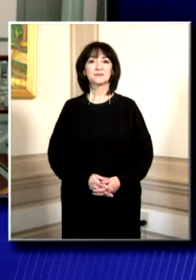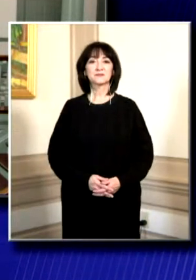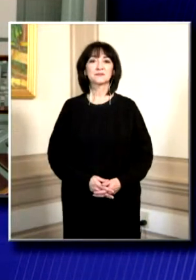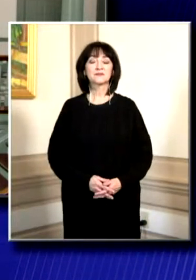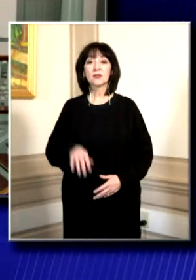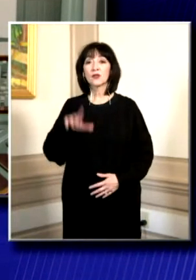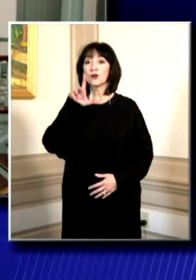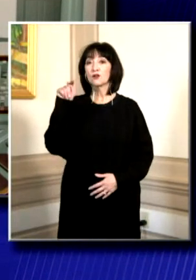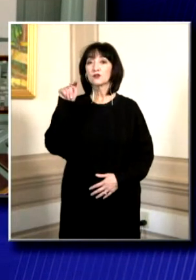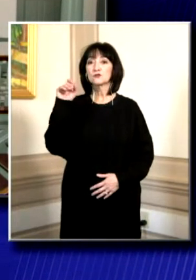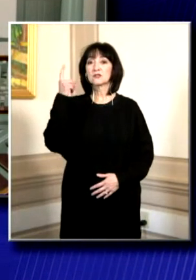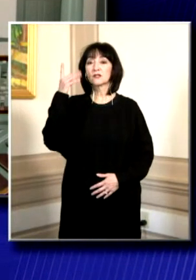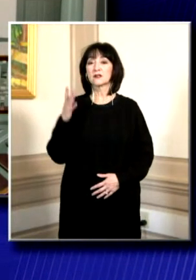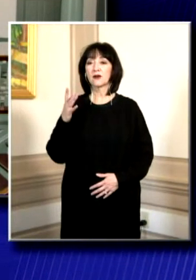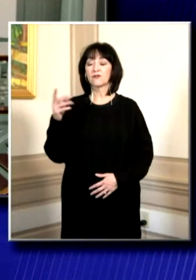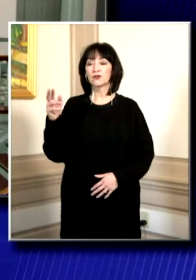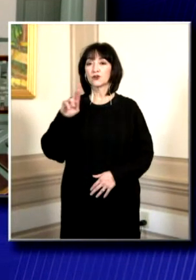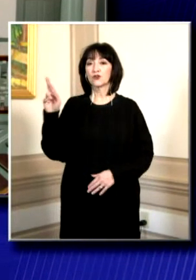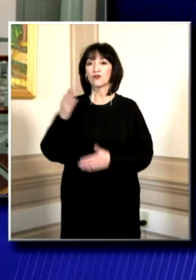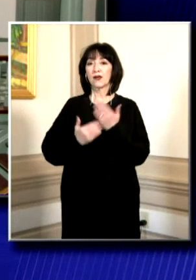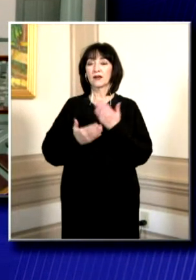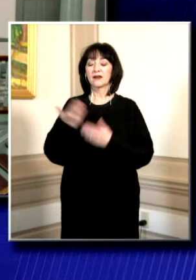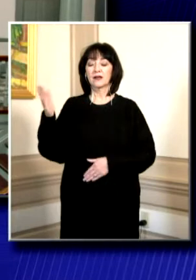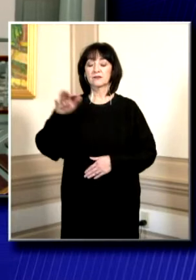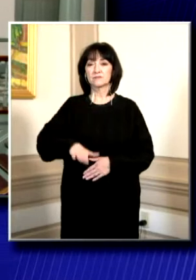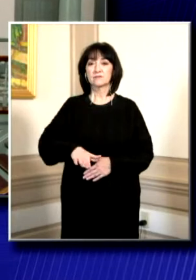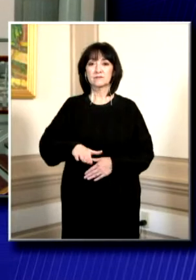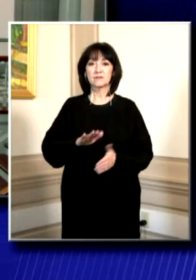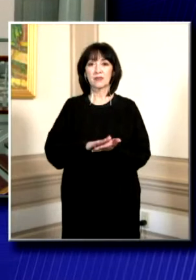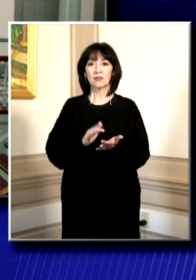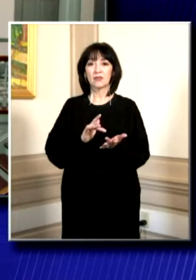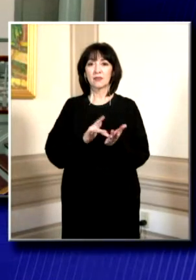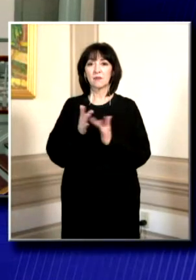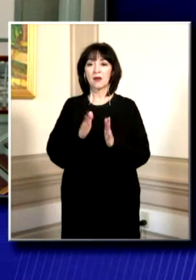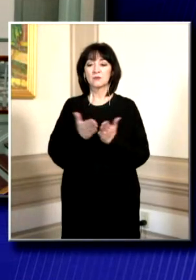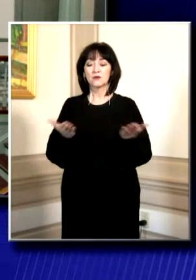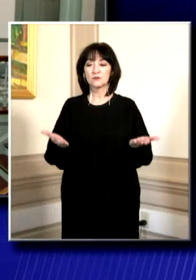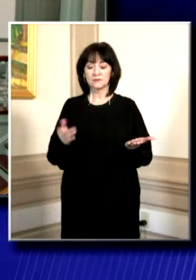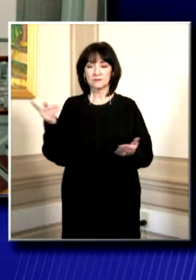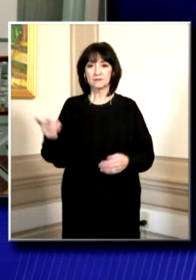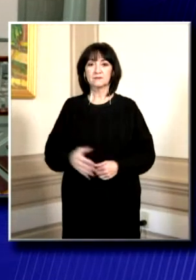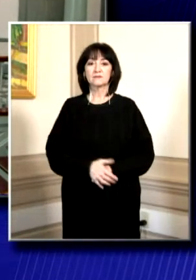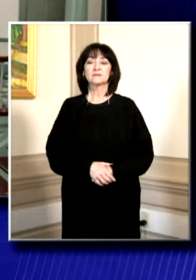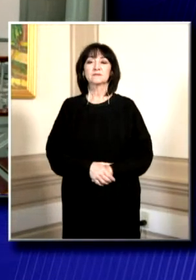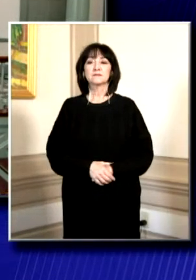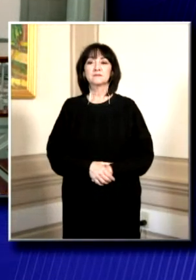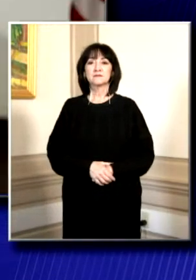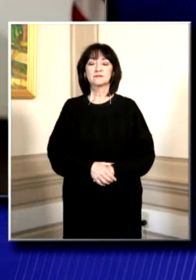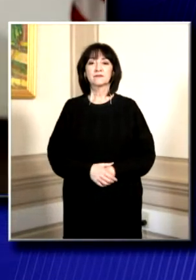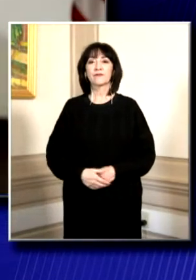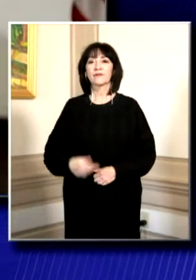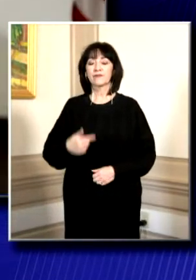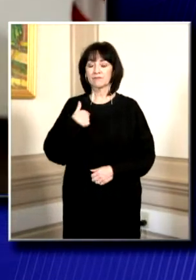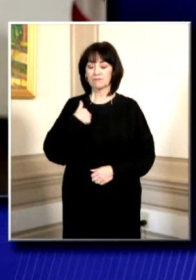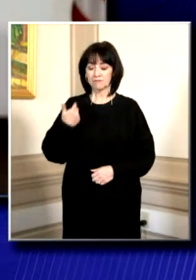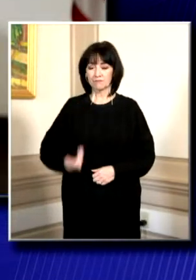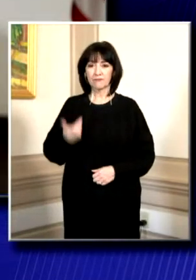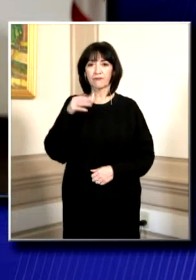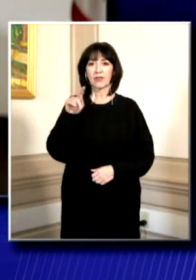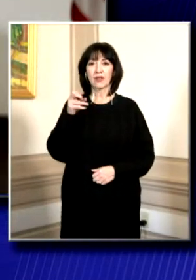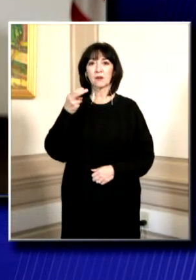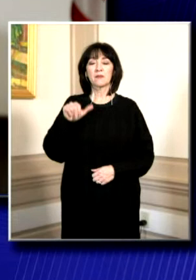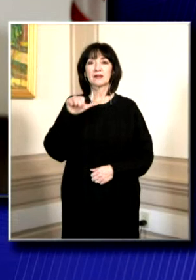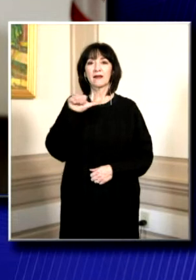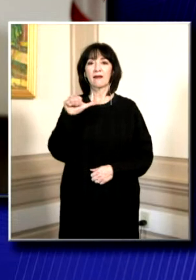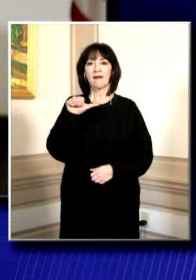Lieutenant Governor, place your right hand on the Bible. Now repeat after me. I, Bethany A. Hall Long, I, Bethany